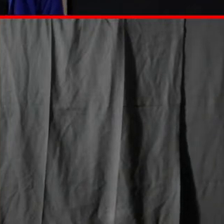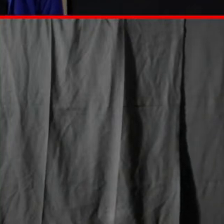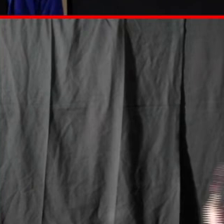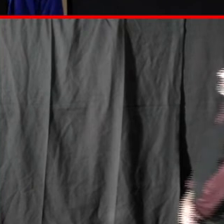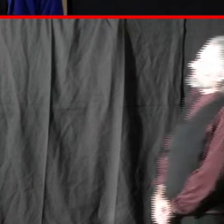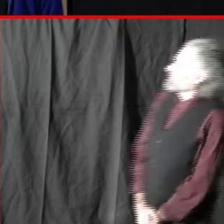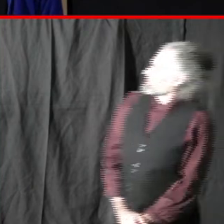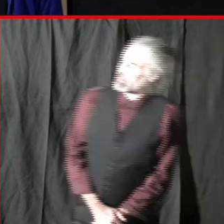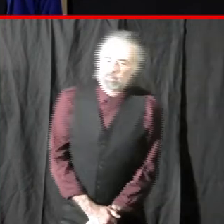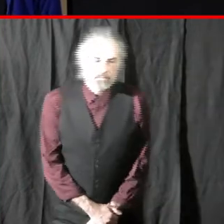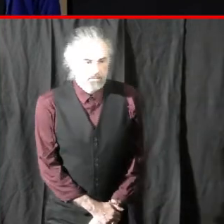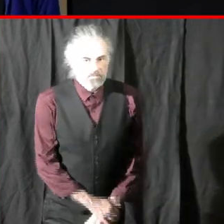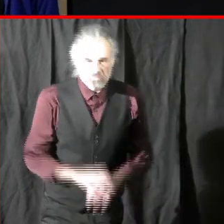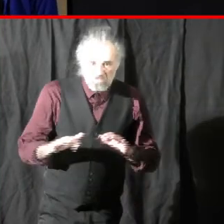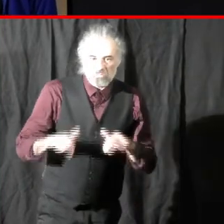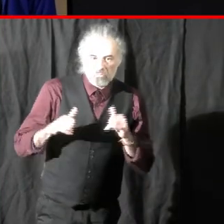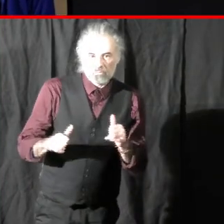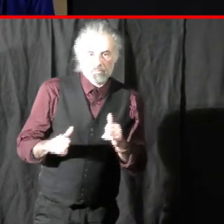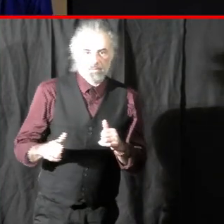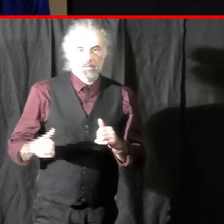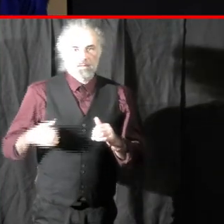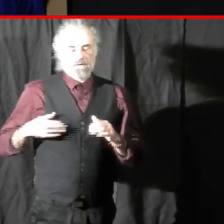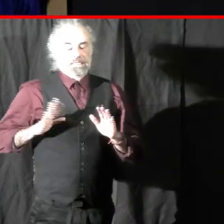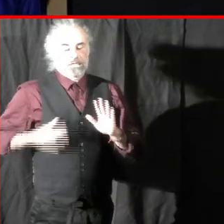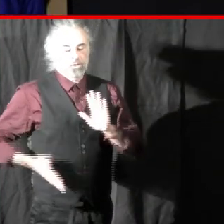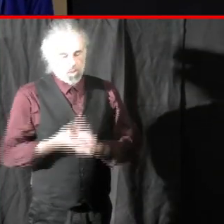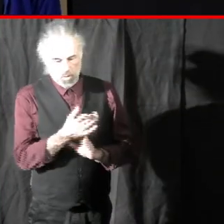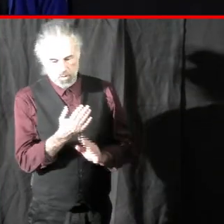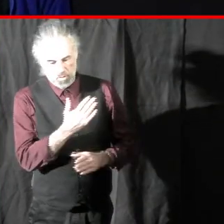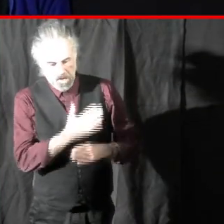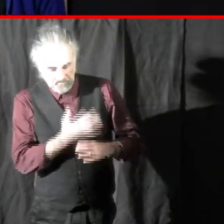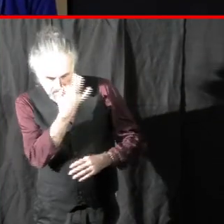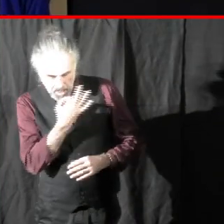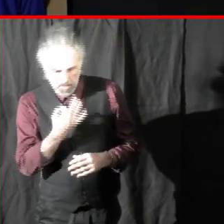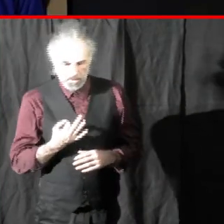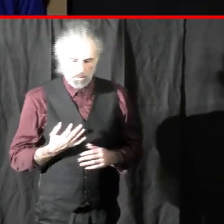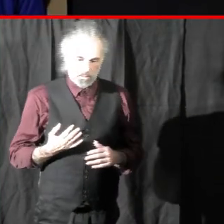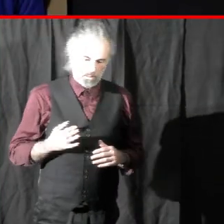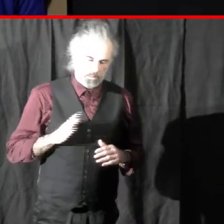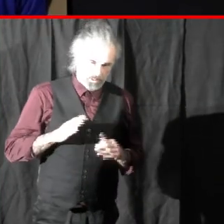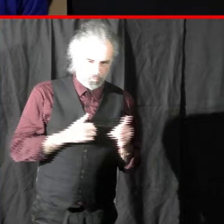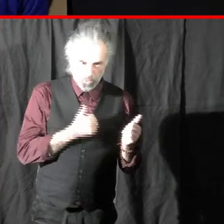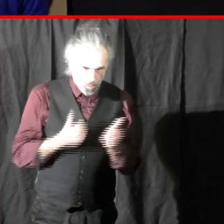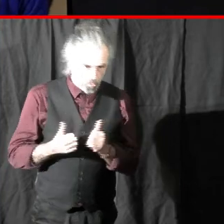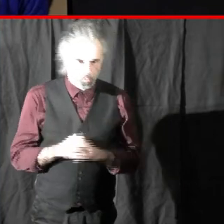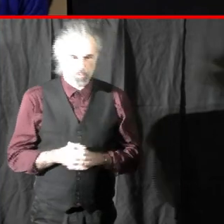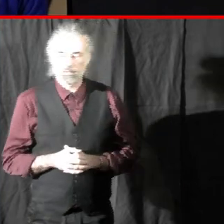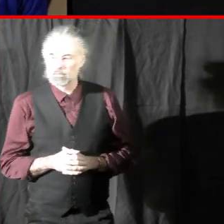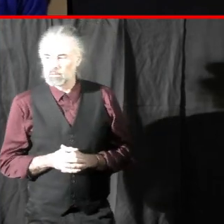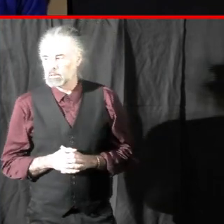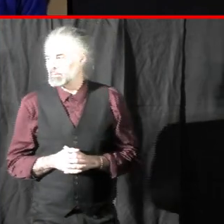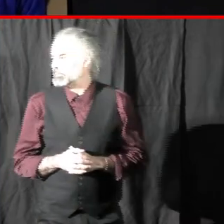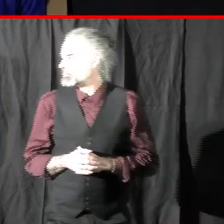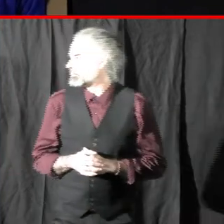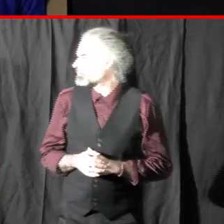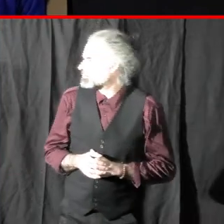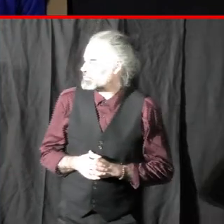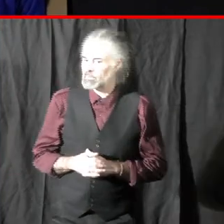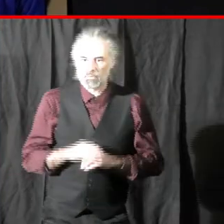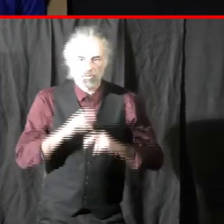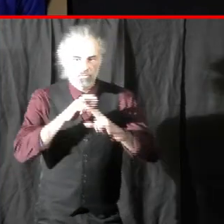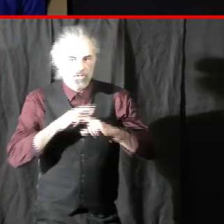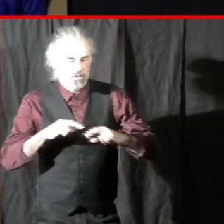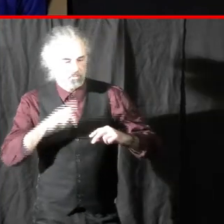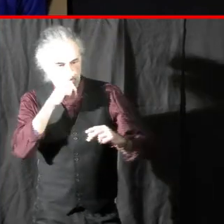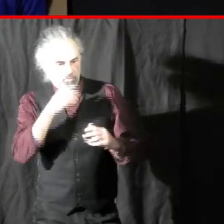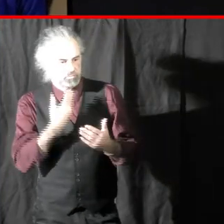All right, so I've only got half an hour. Oh, gotta make this good. All right. Researchers at the